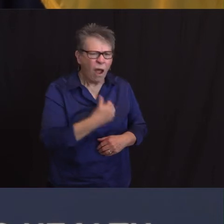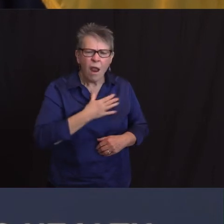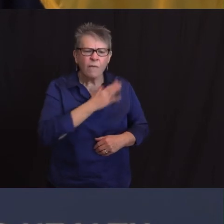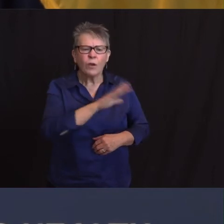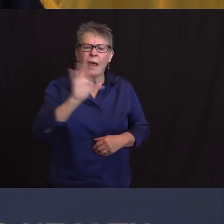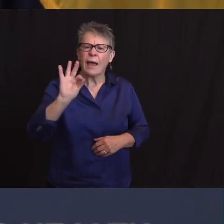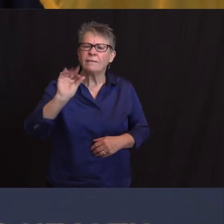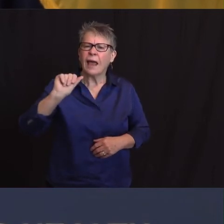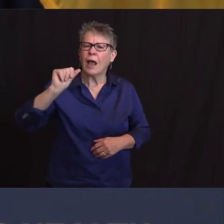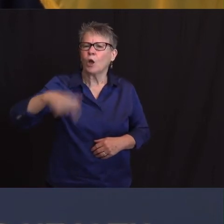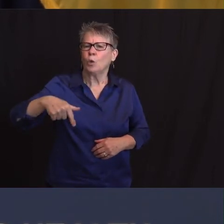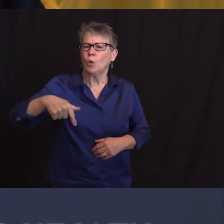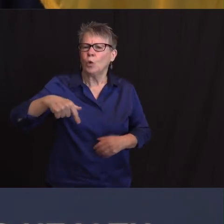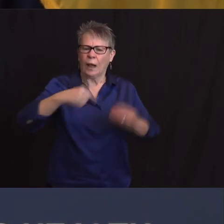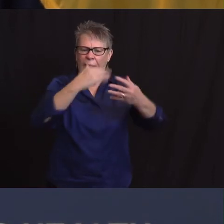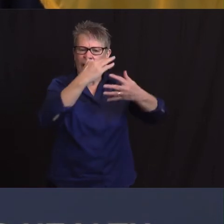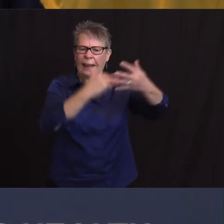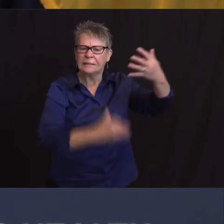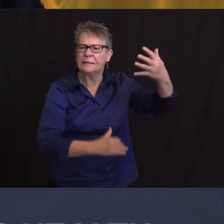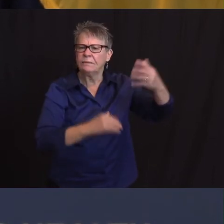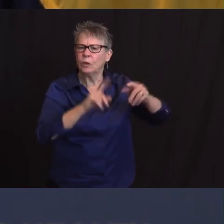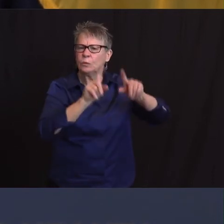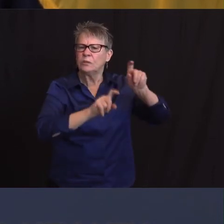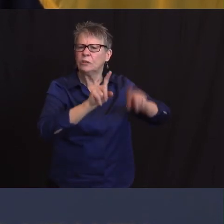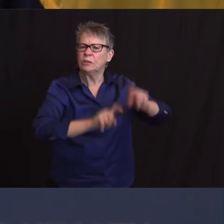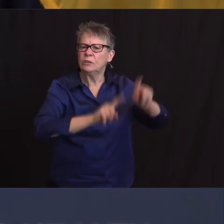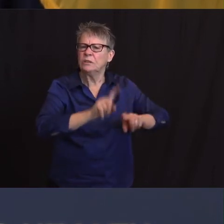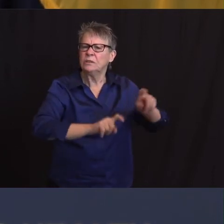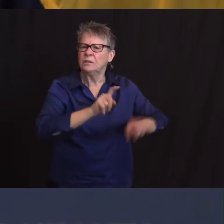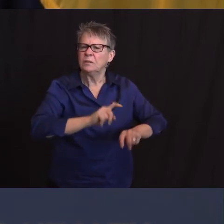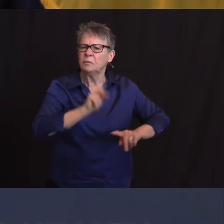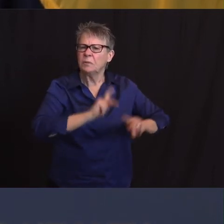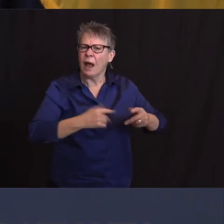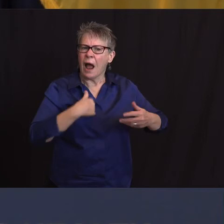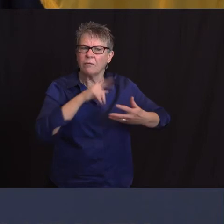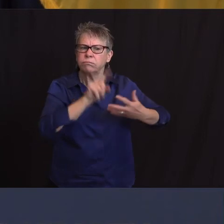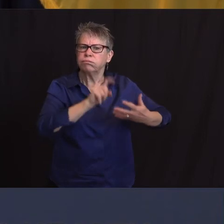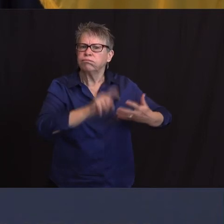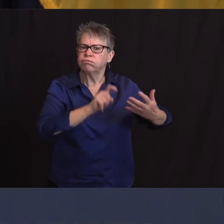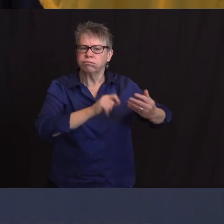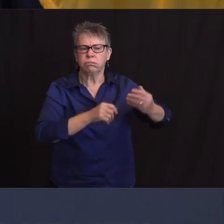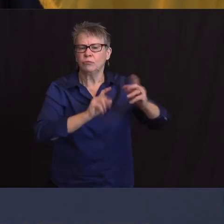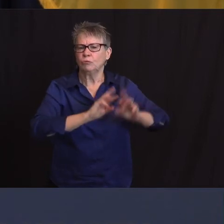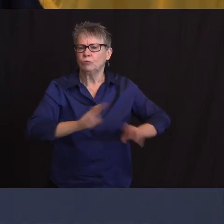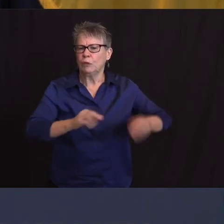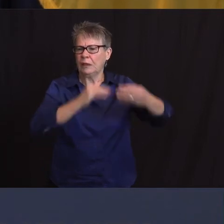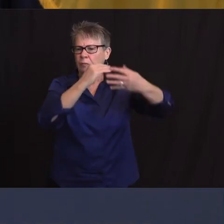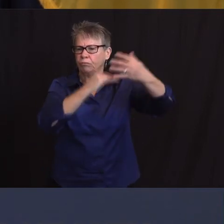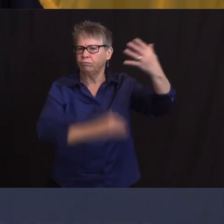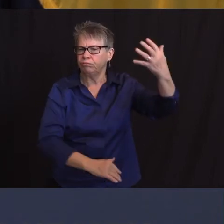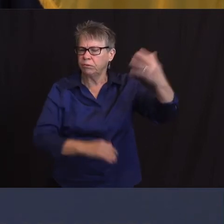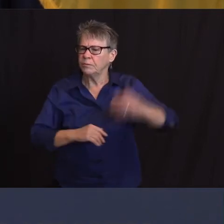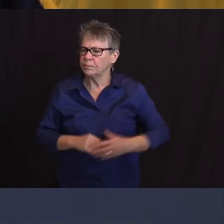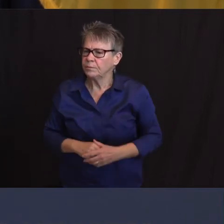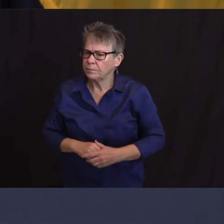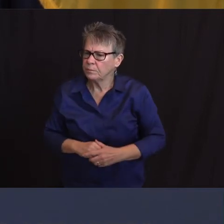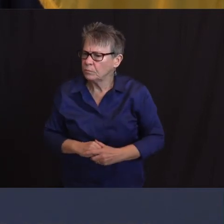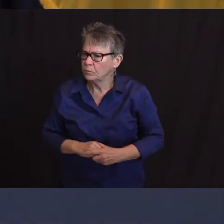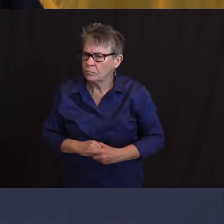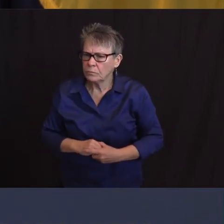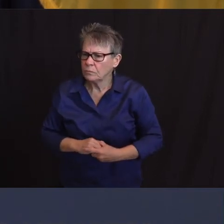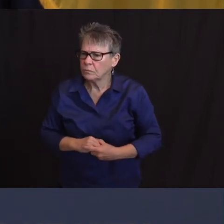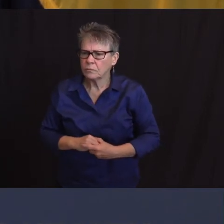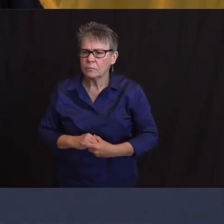Tina? It is still the case, I say this a lot, I want to make sure I've got your permission to continue to say it. No one on earth at this